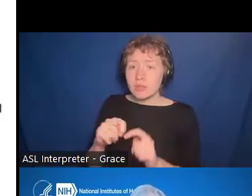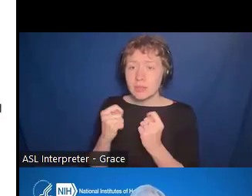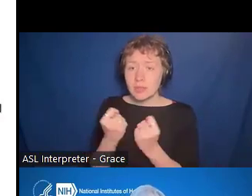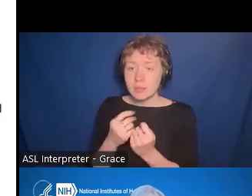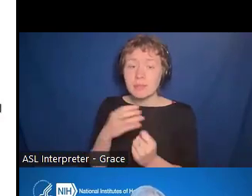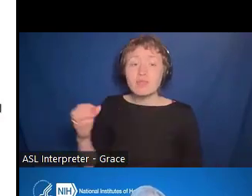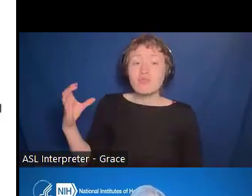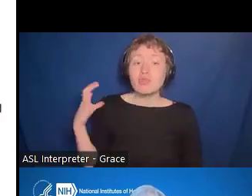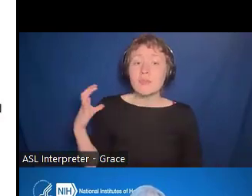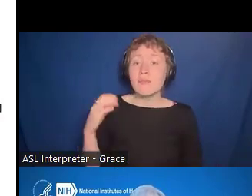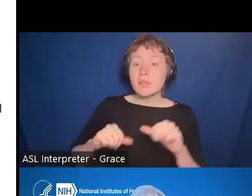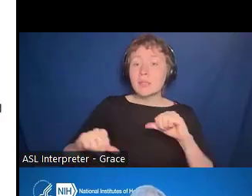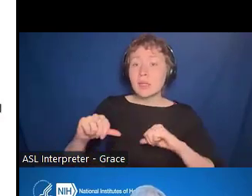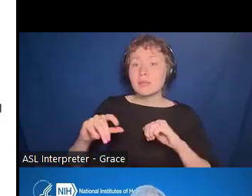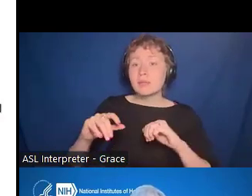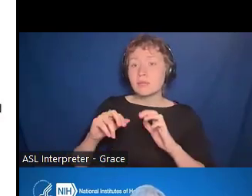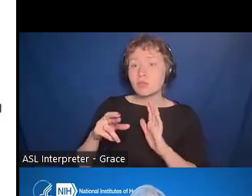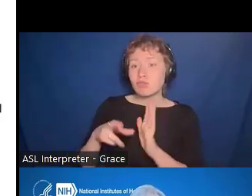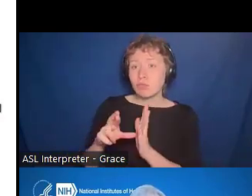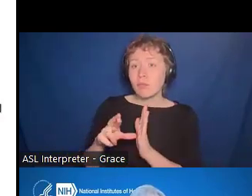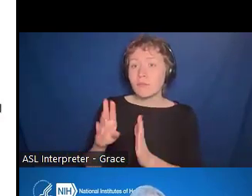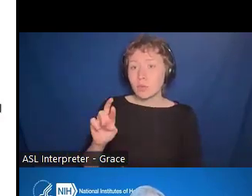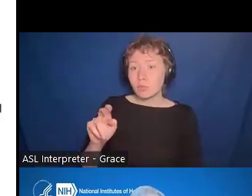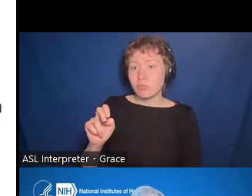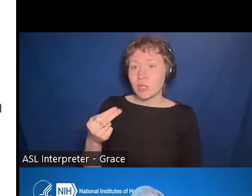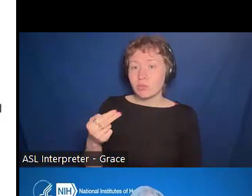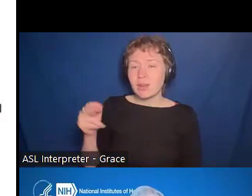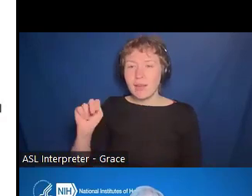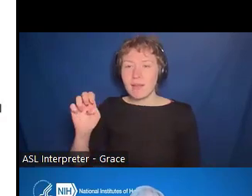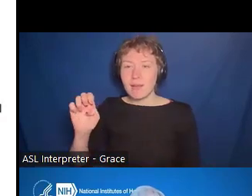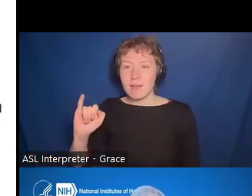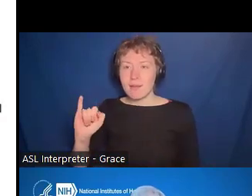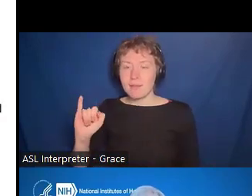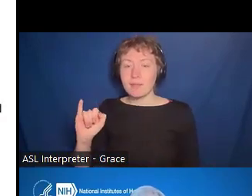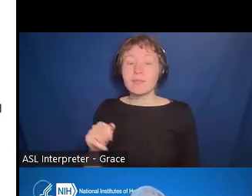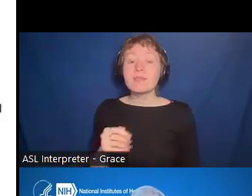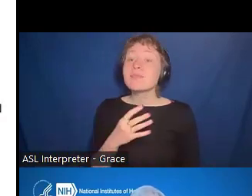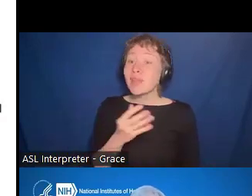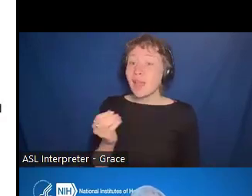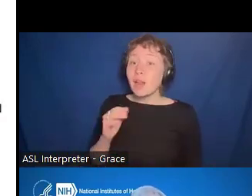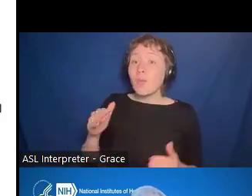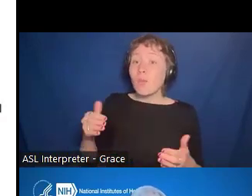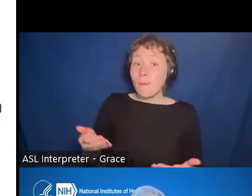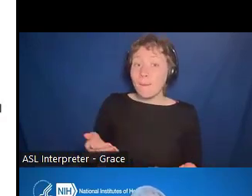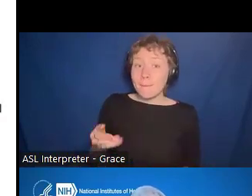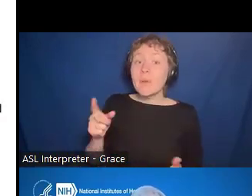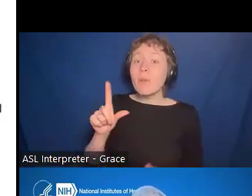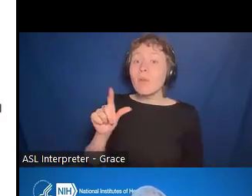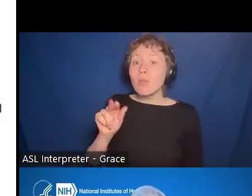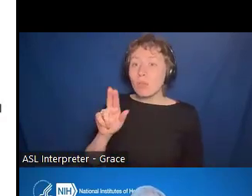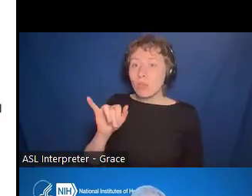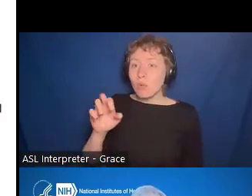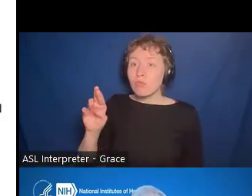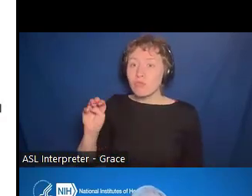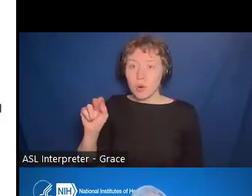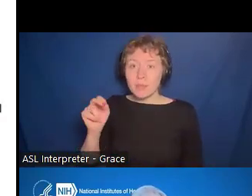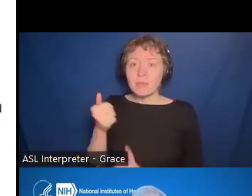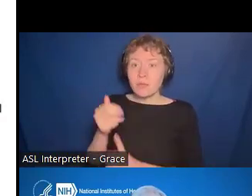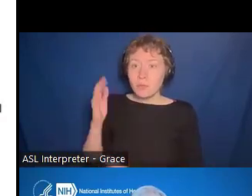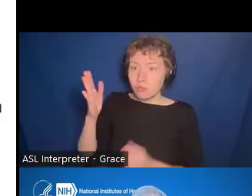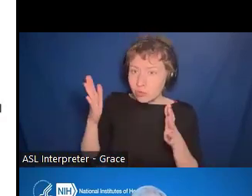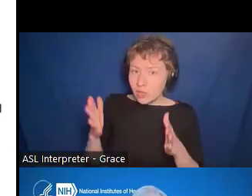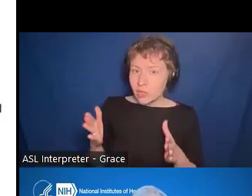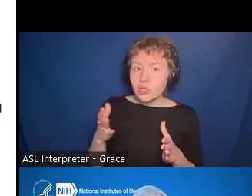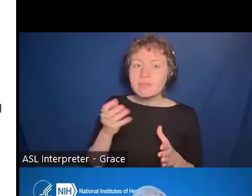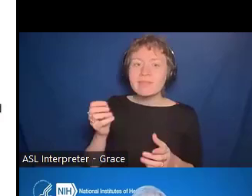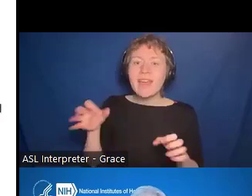review branch at the National Eye Institute. Also welcoming today as presenter Lori Roman, who's acting director of the